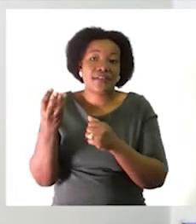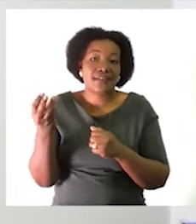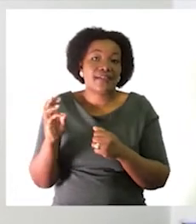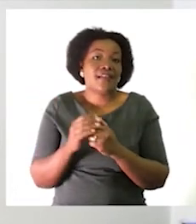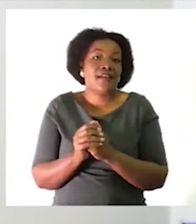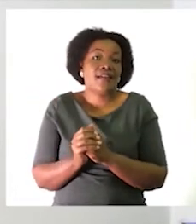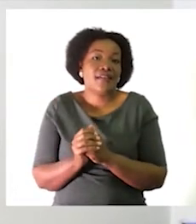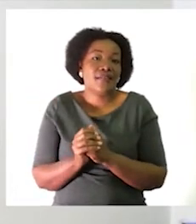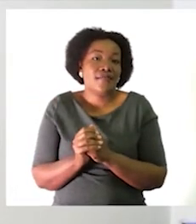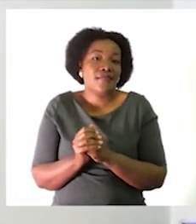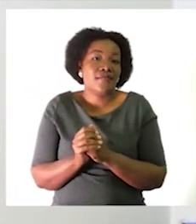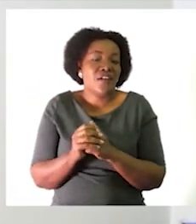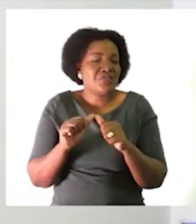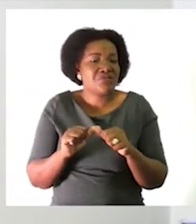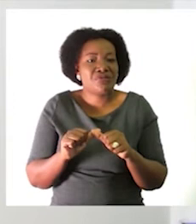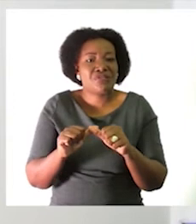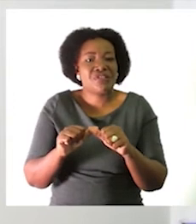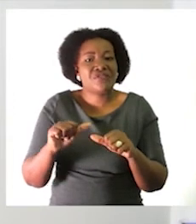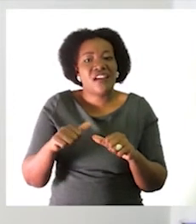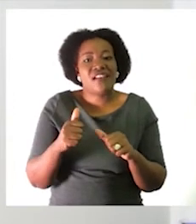good. I would like for you to do the rest.